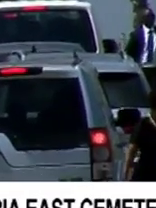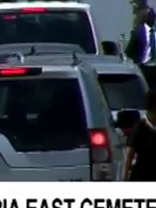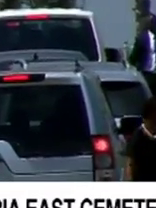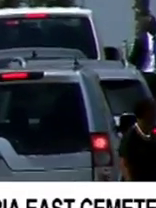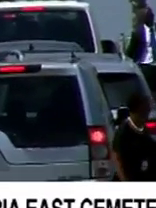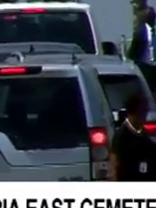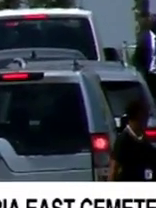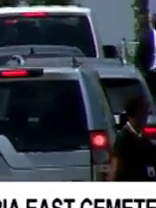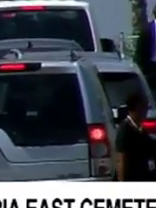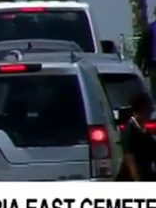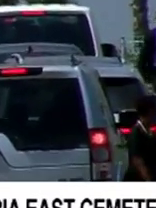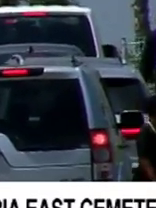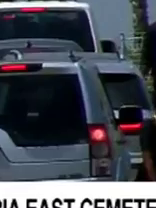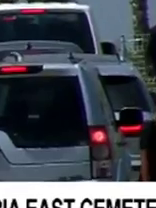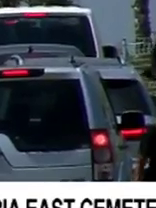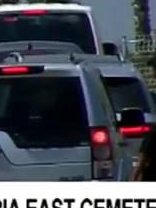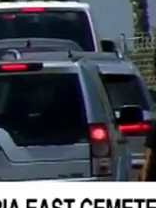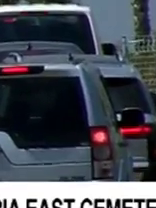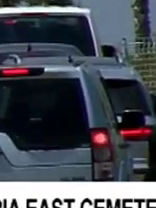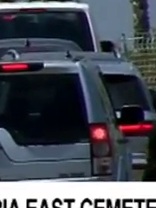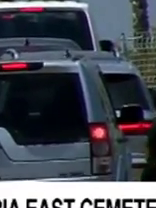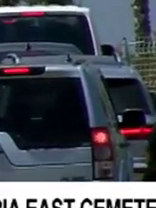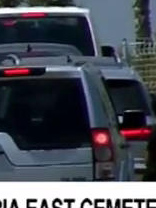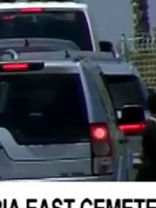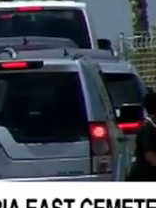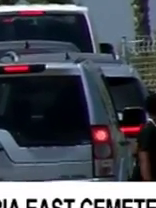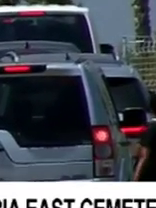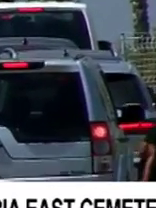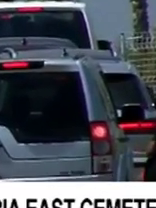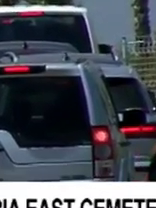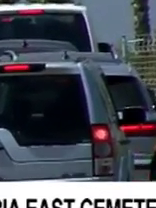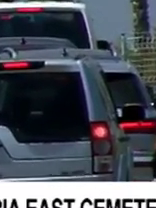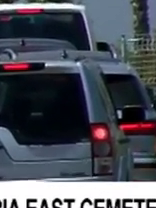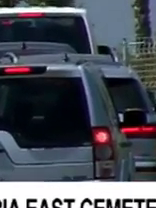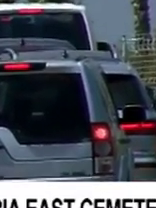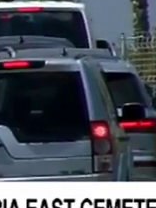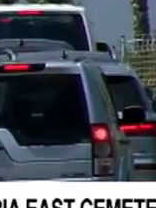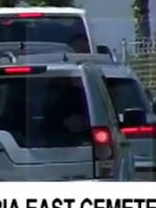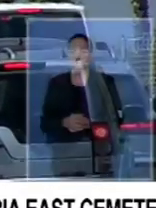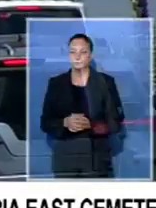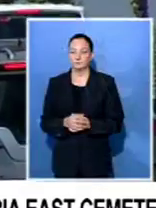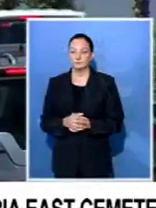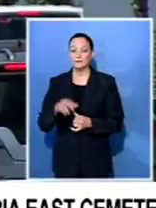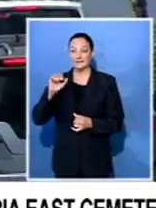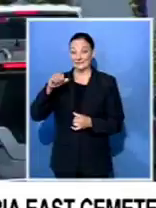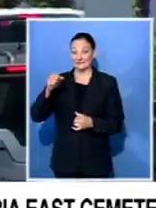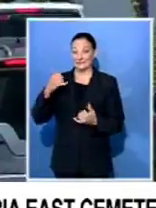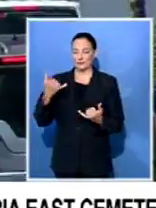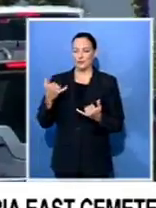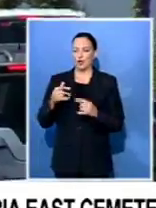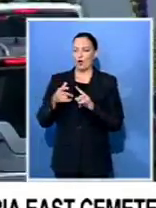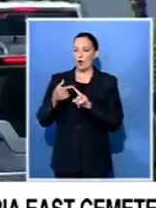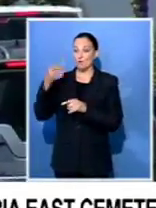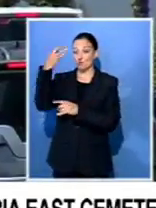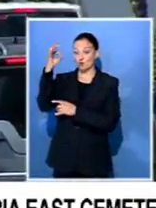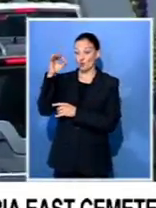Well, yes, we are still here outside the church. As you've seen, that the cortege has left, it's now on its way to the east, or the east of Pretoria, where the